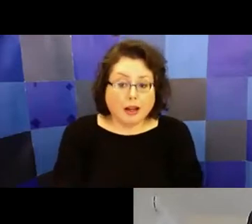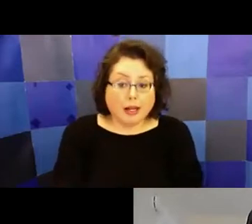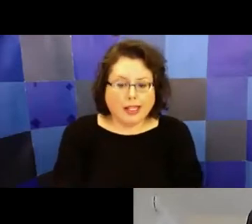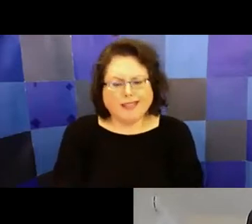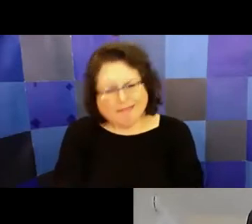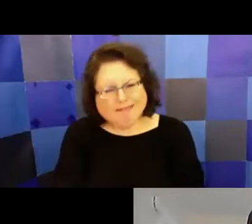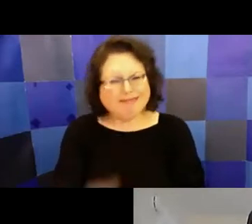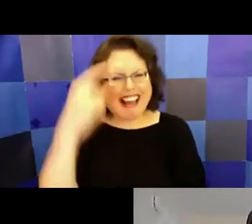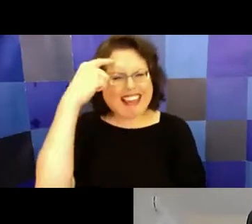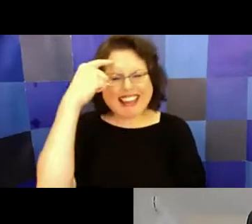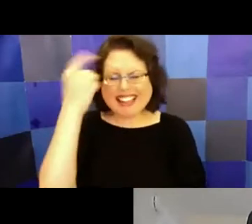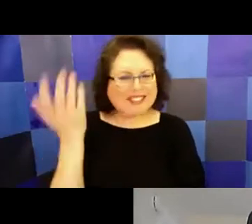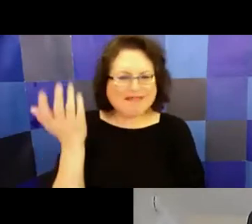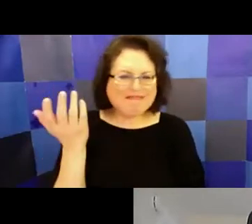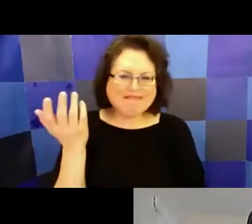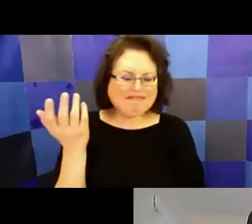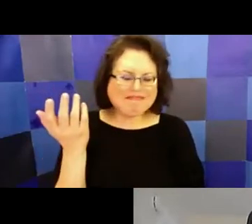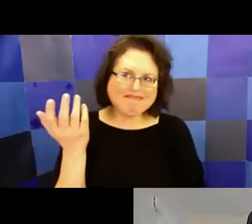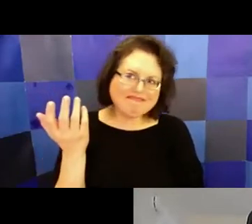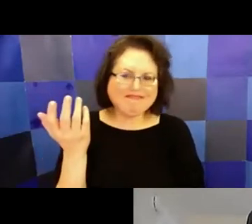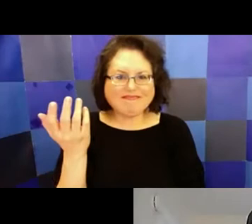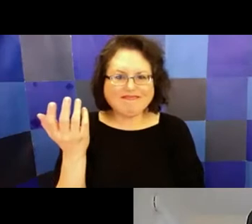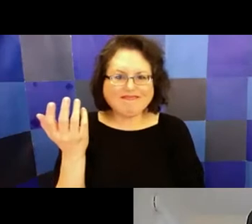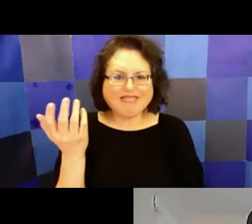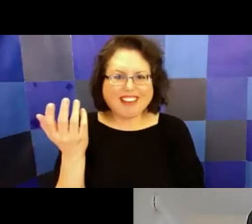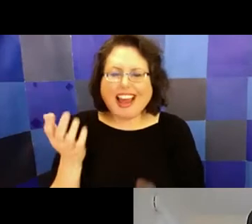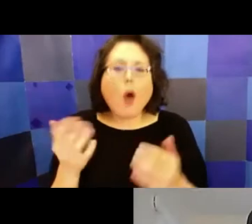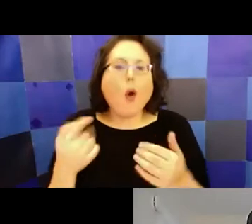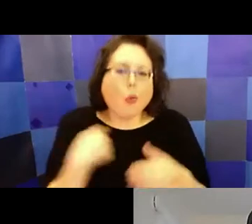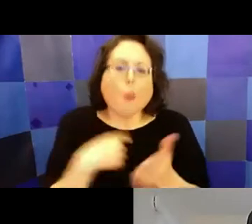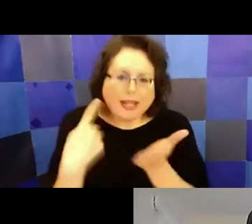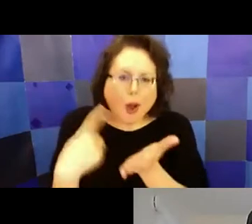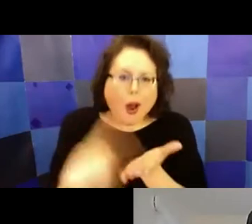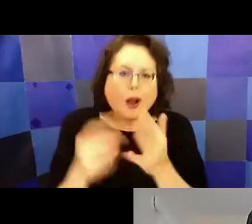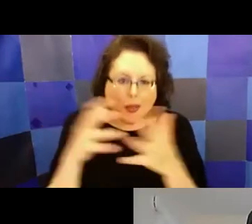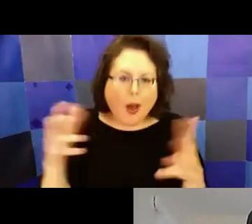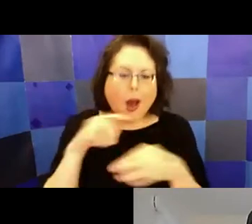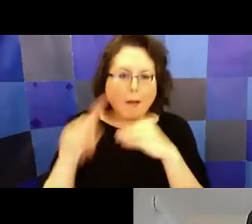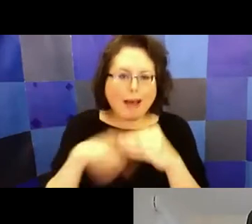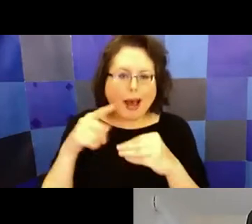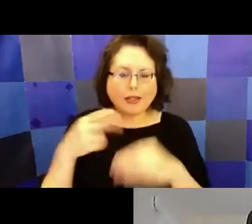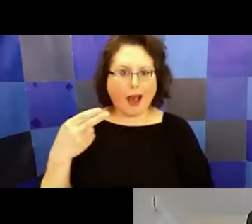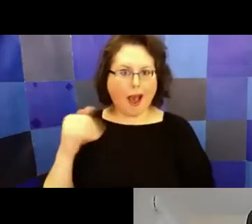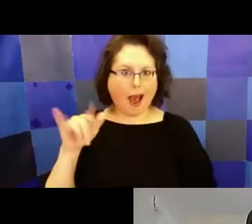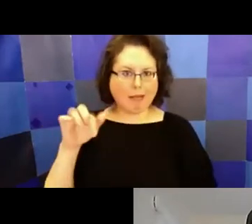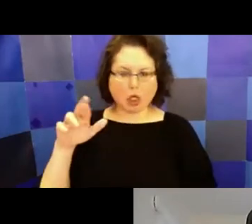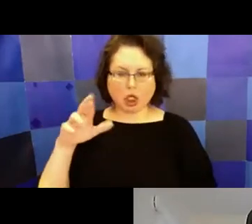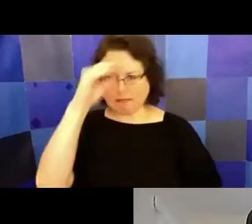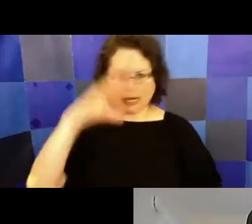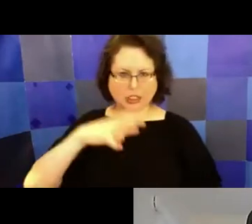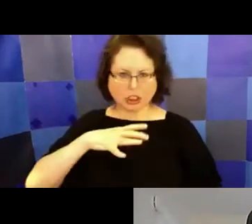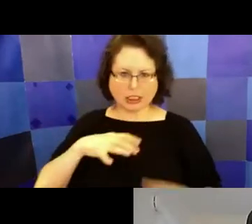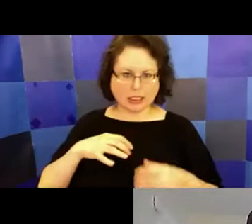I think that there's no question, you know, we talk a lot about the kind of hyper-masculinism and the patriarchy